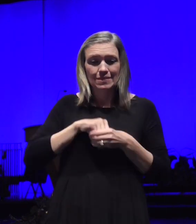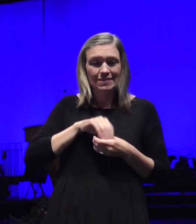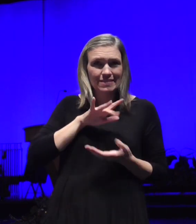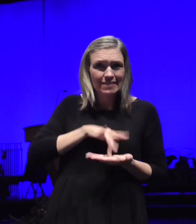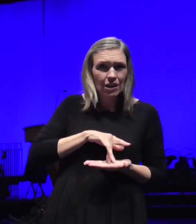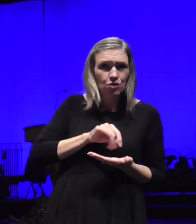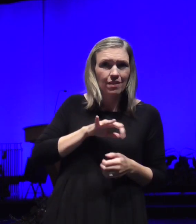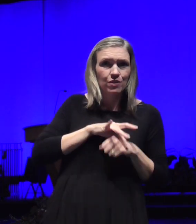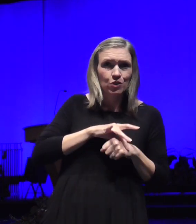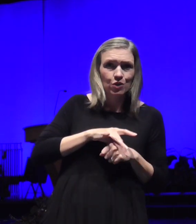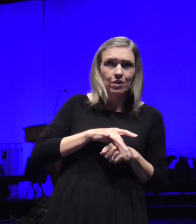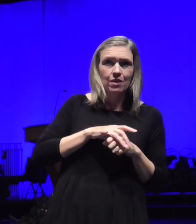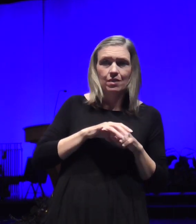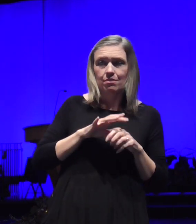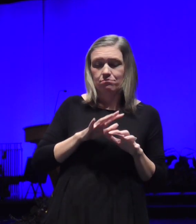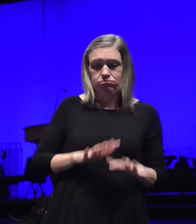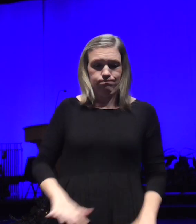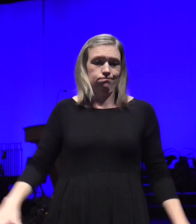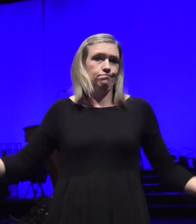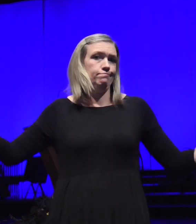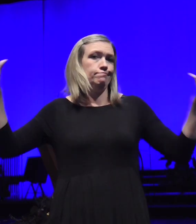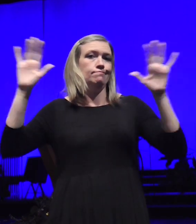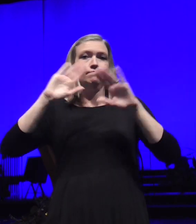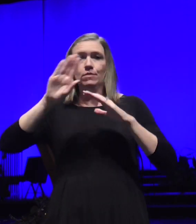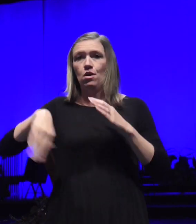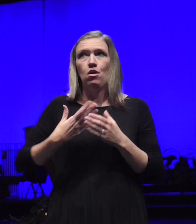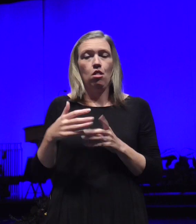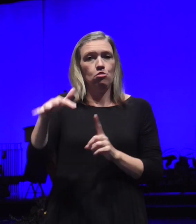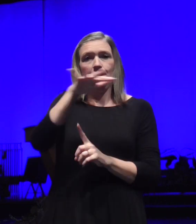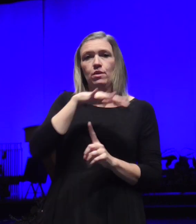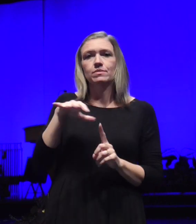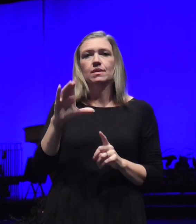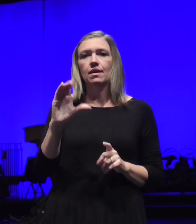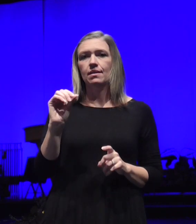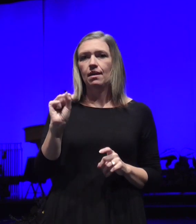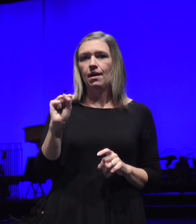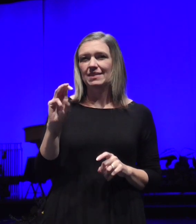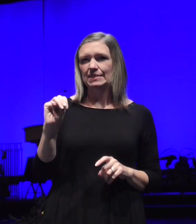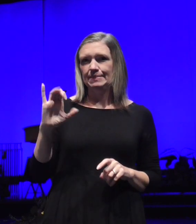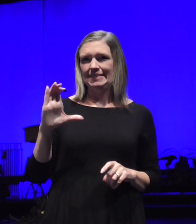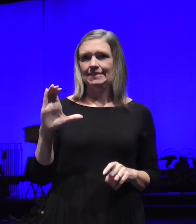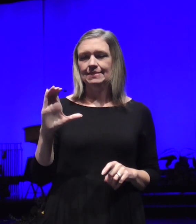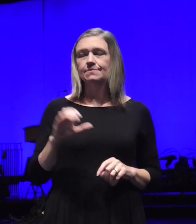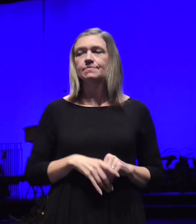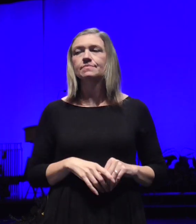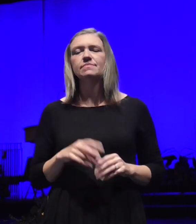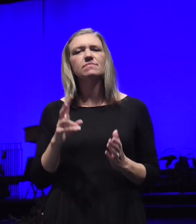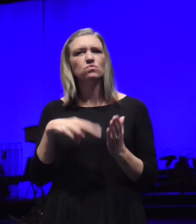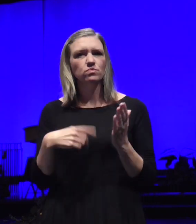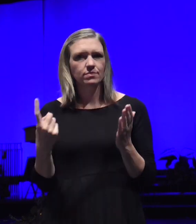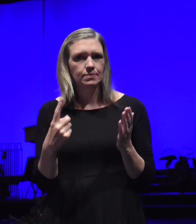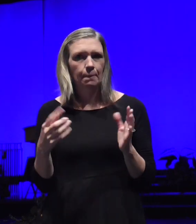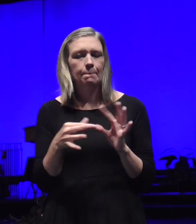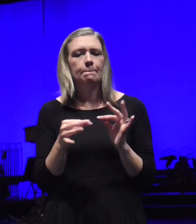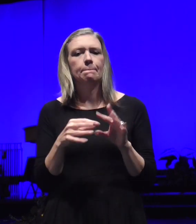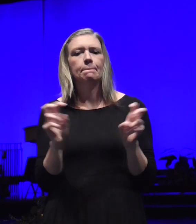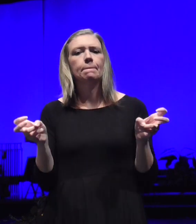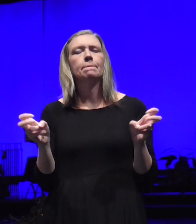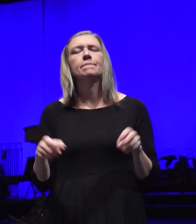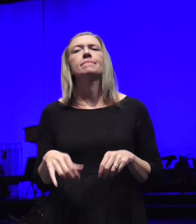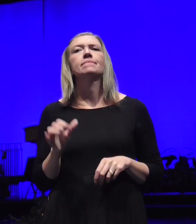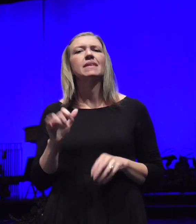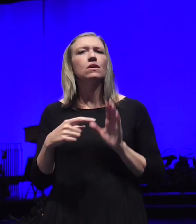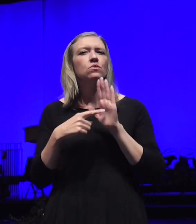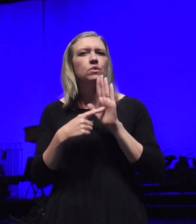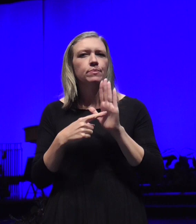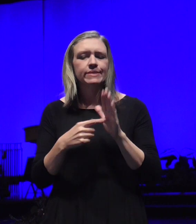earth, above, below, all around about. Cosmic. And I want to read this. It represents a